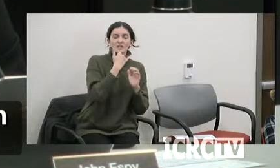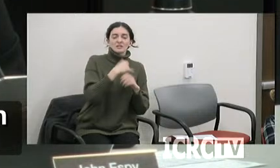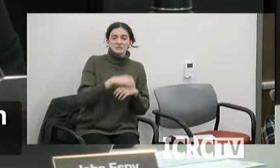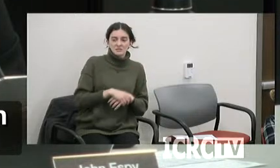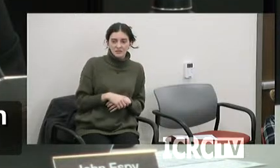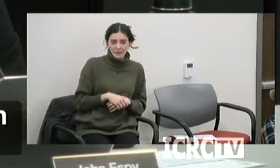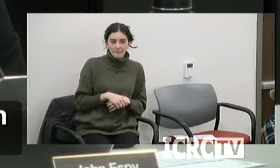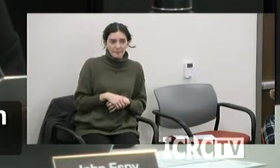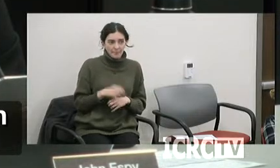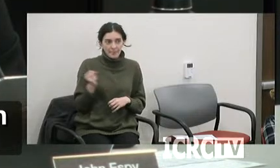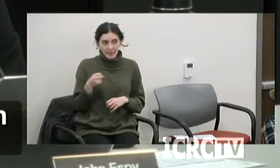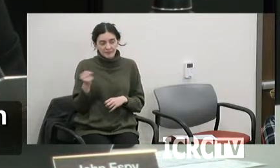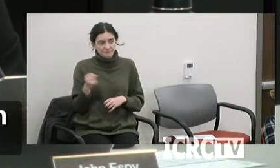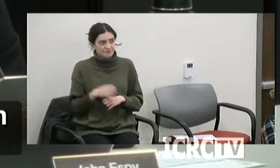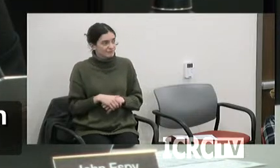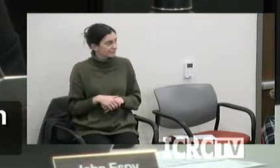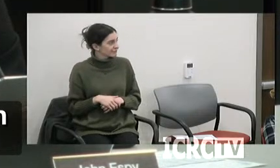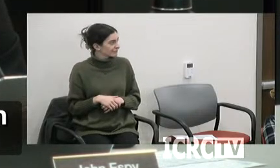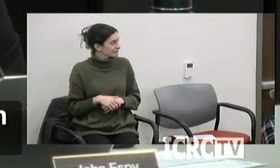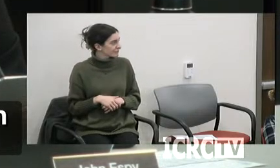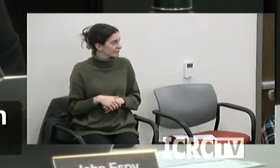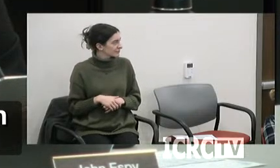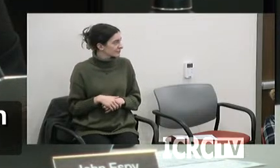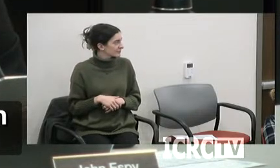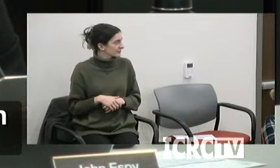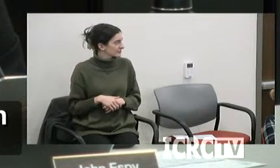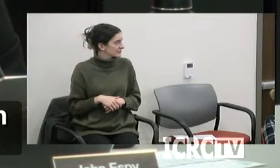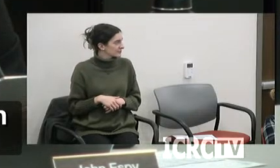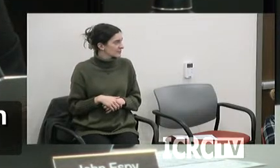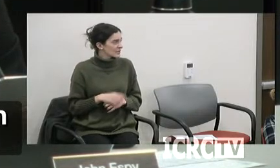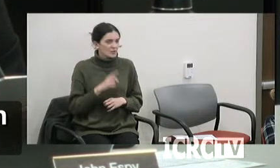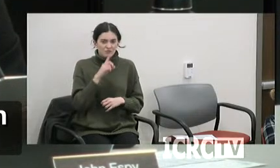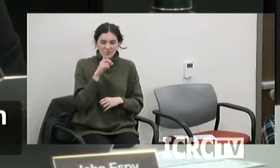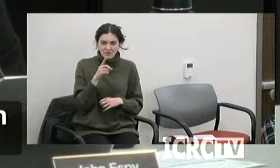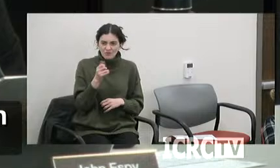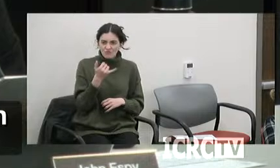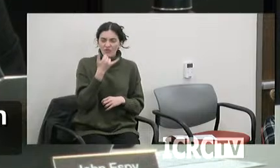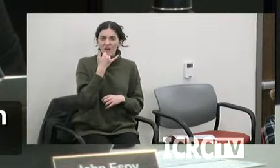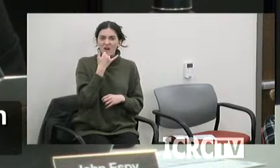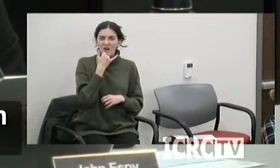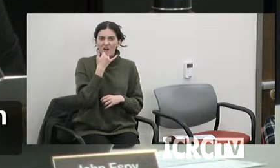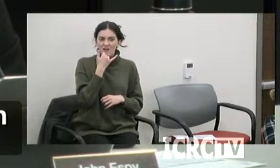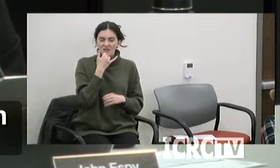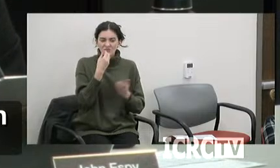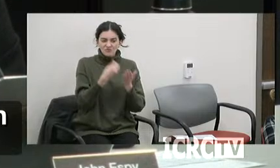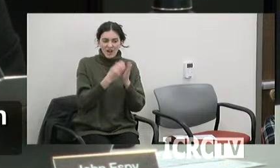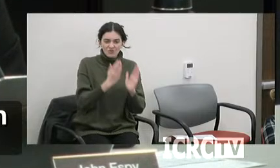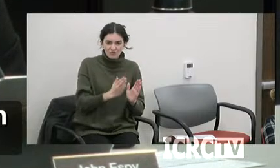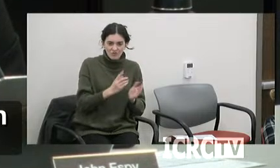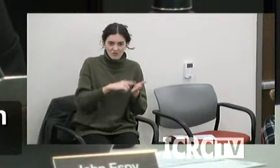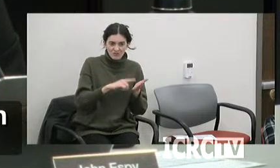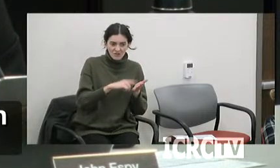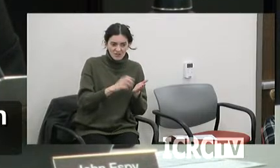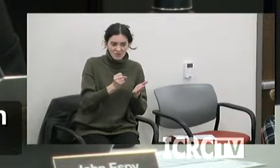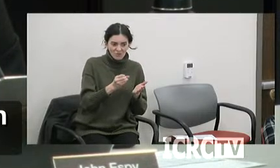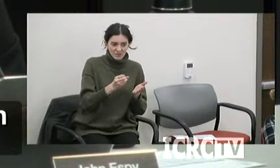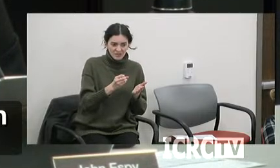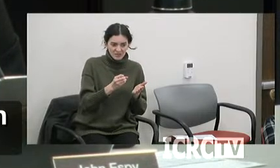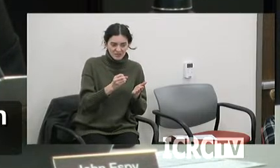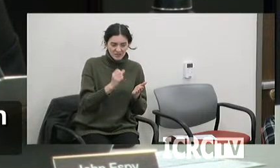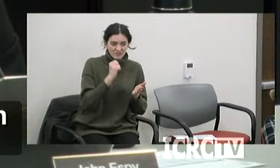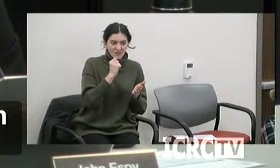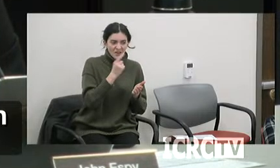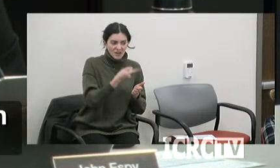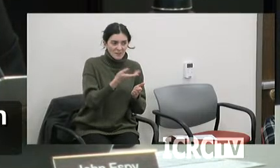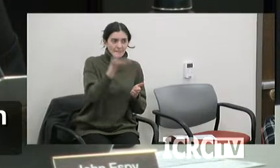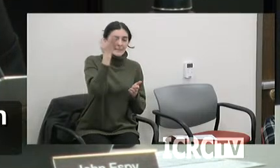Okay. and actually the wrong previous treasurer. It was Mr. Giuffre that it was sent to.